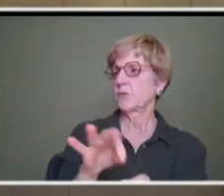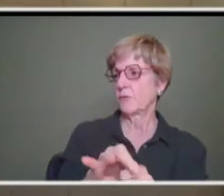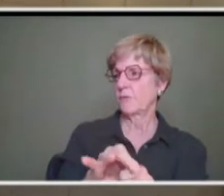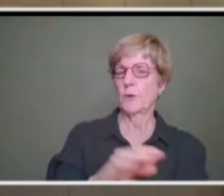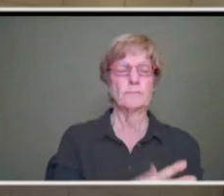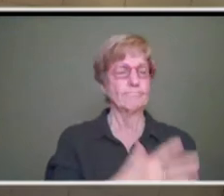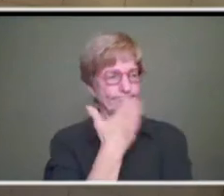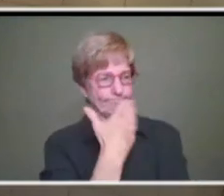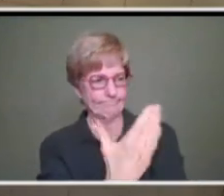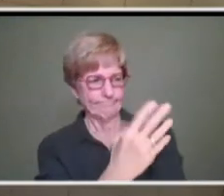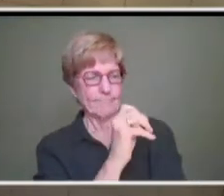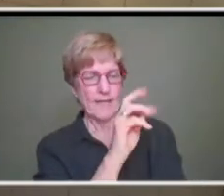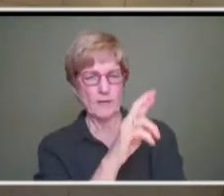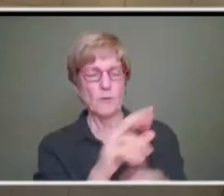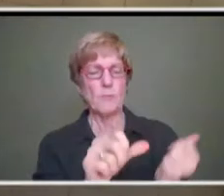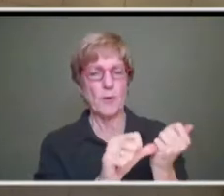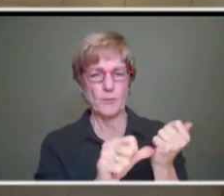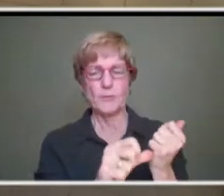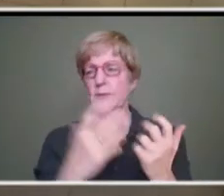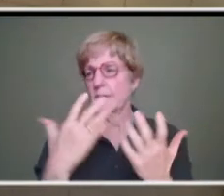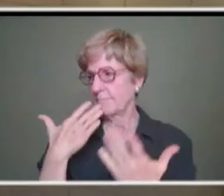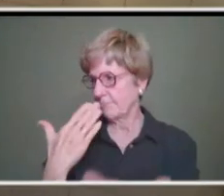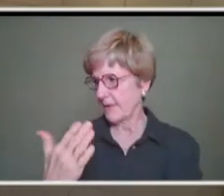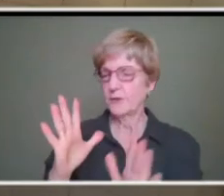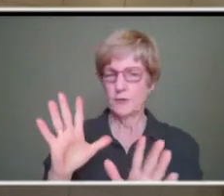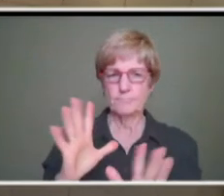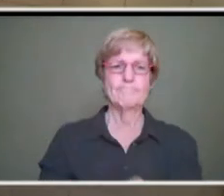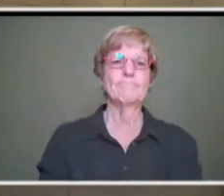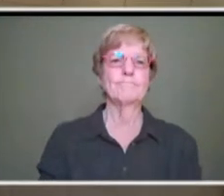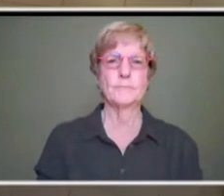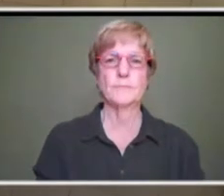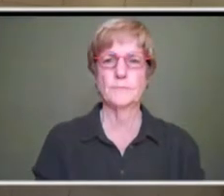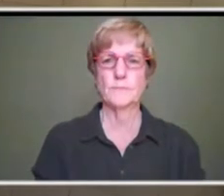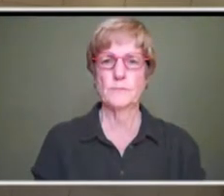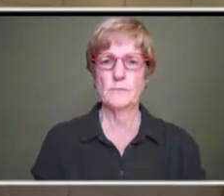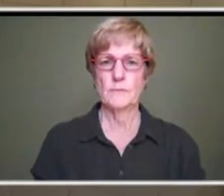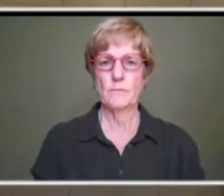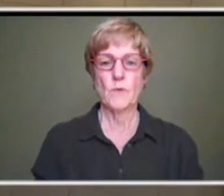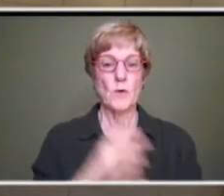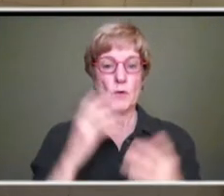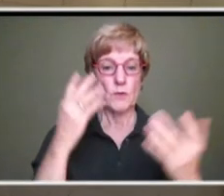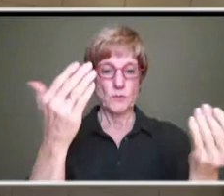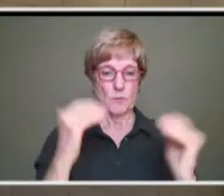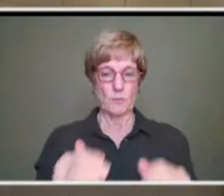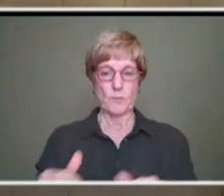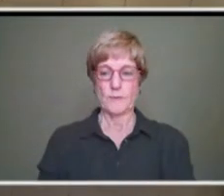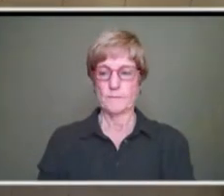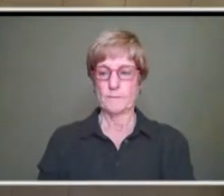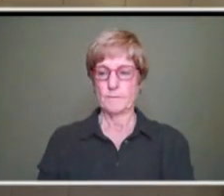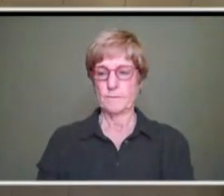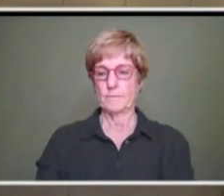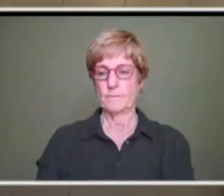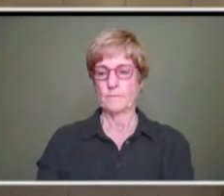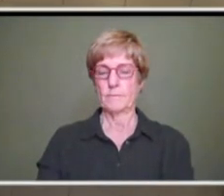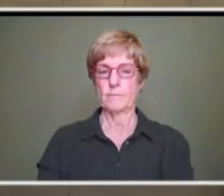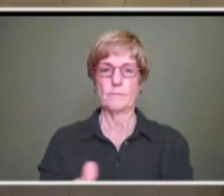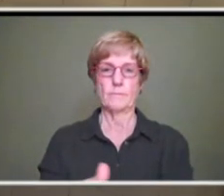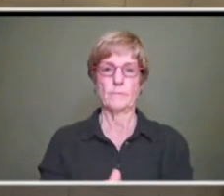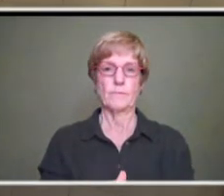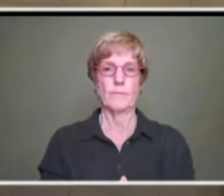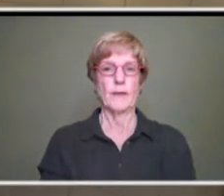you mayor protein thank you colleagues thank you very much so we'll move on to our public hearings